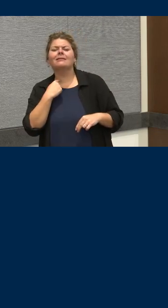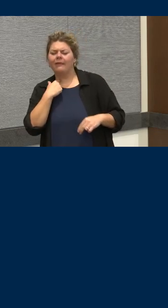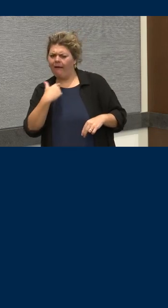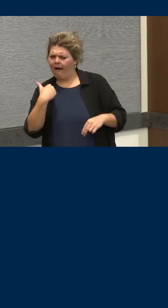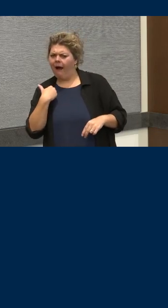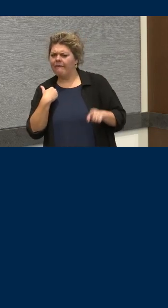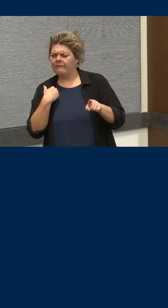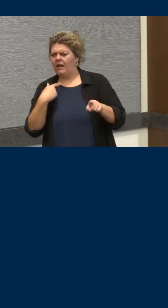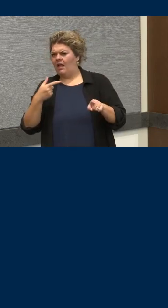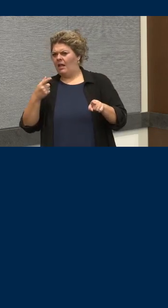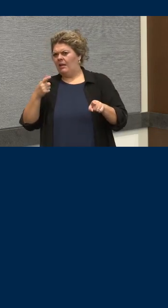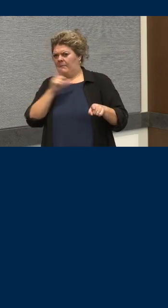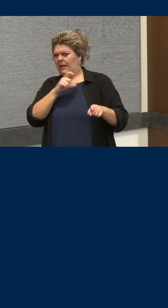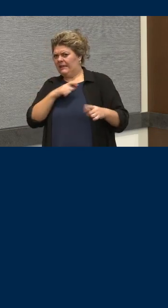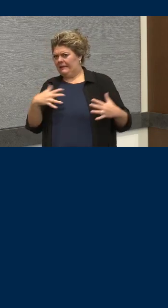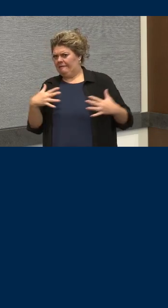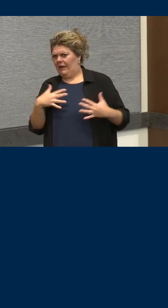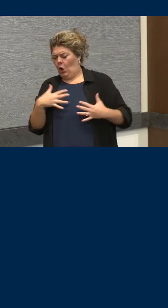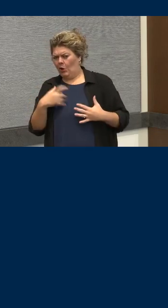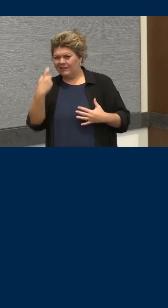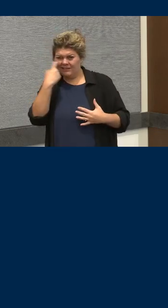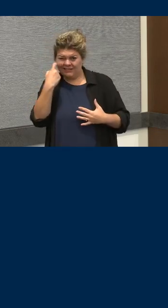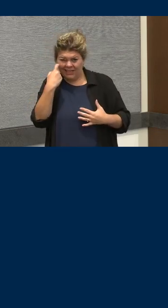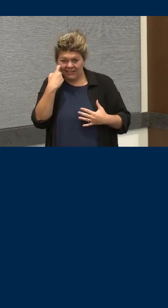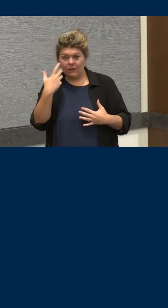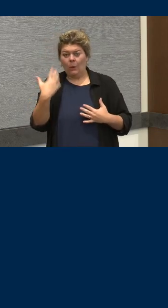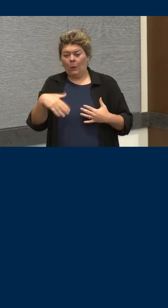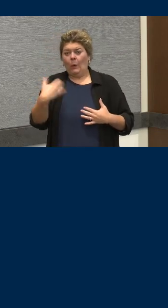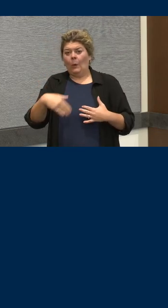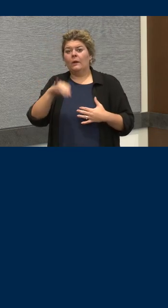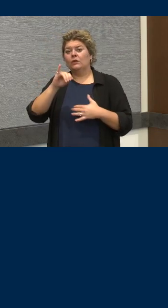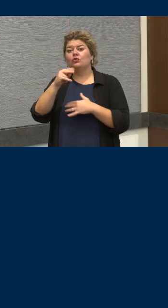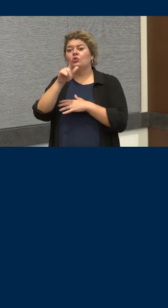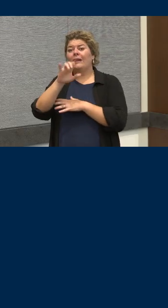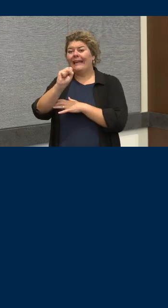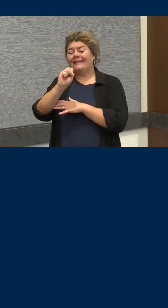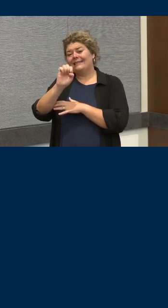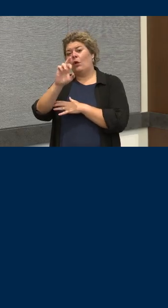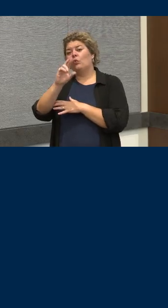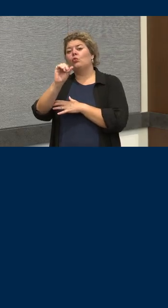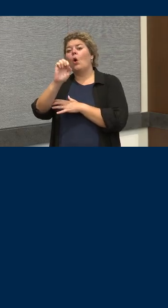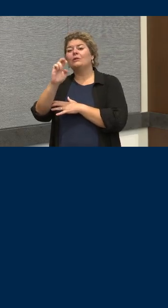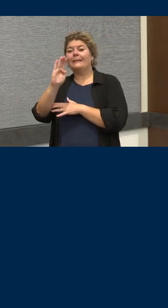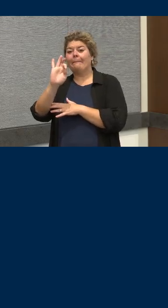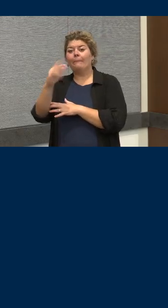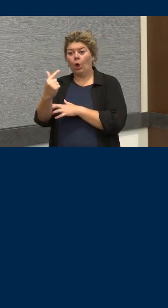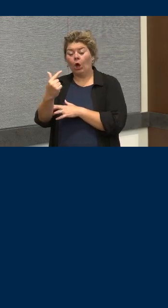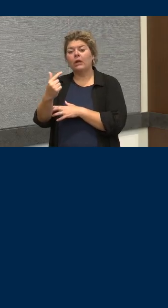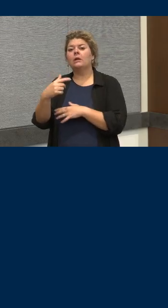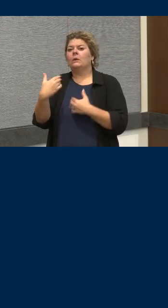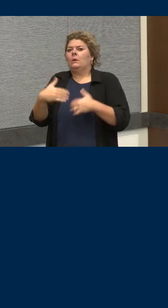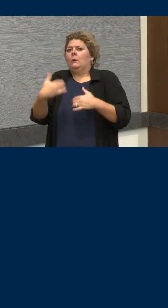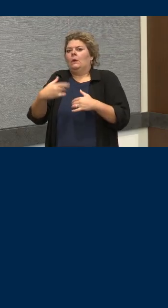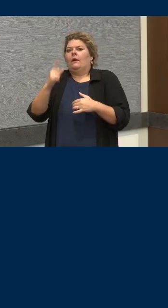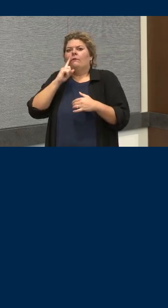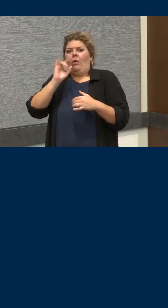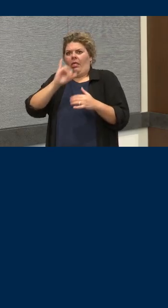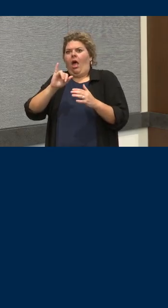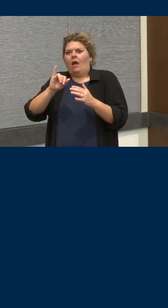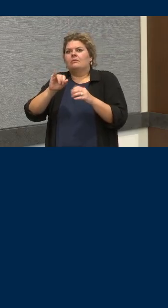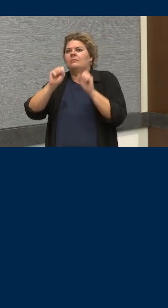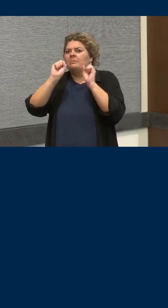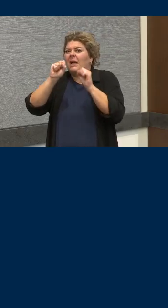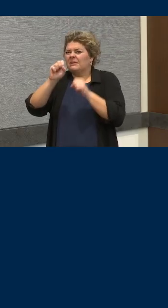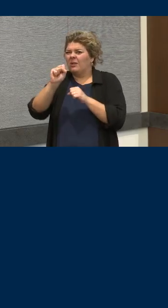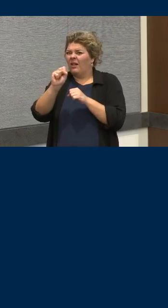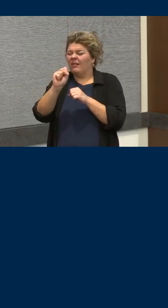and feared, 2 years after the execution of Julius and Ethel Rosenberg for conspiracy to commit espionage, that